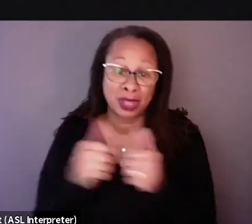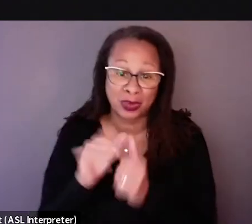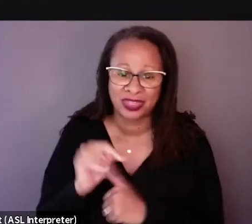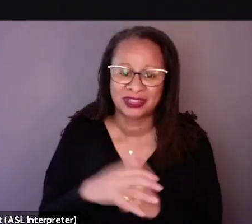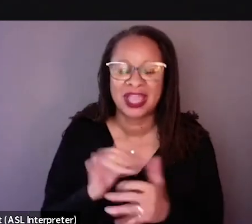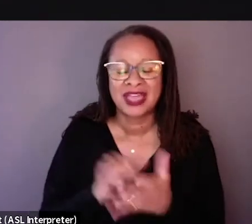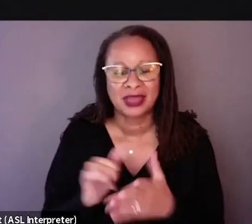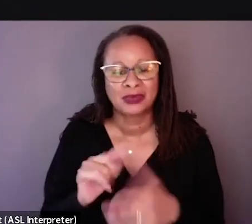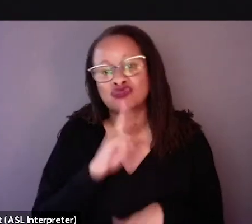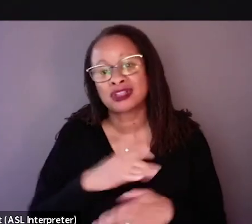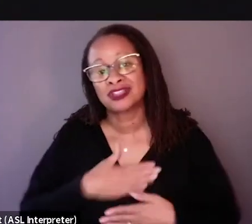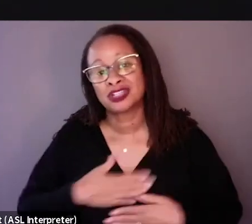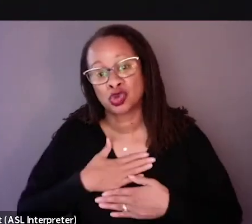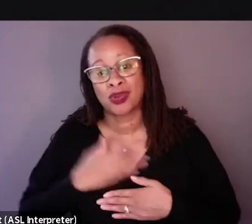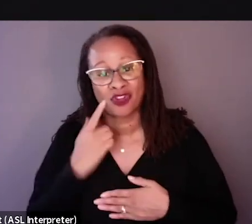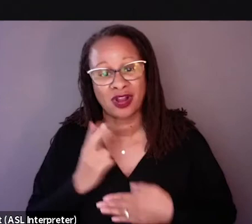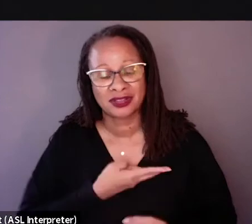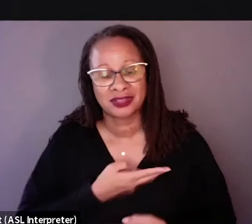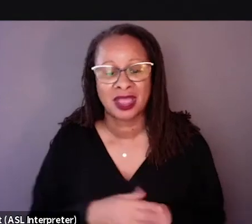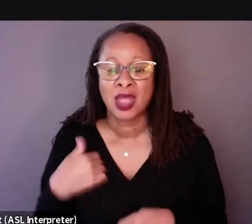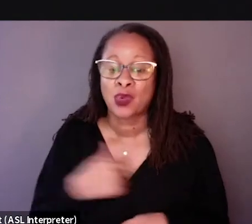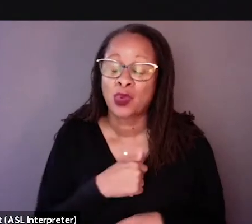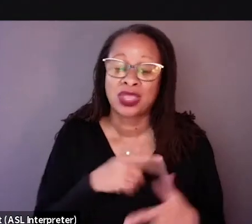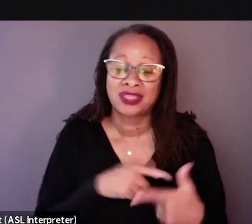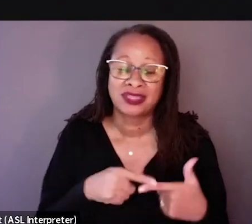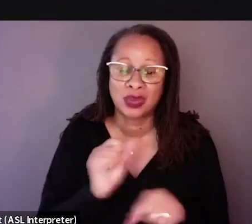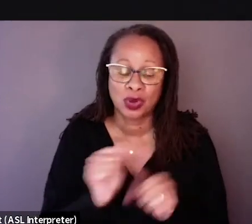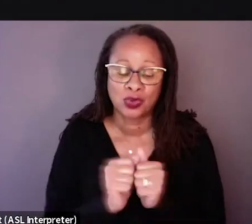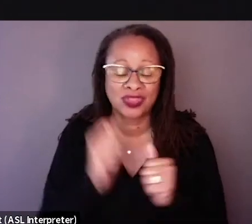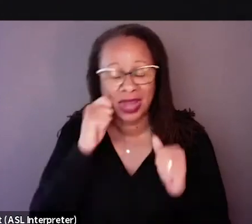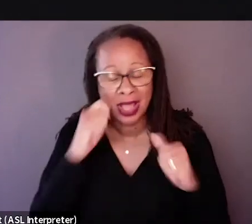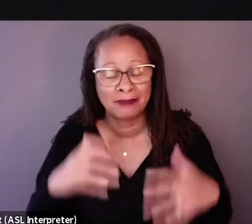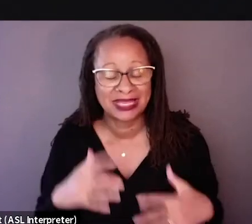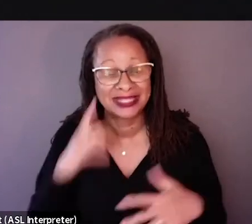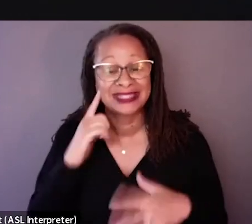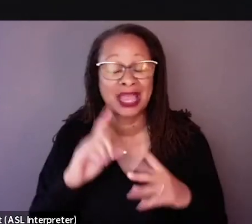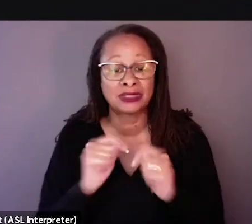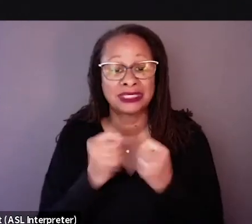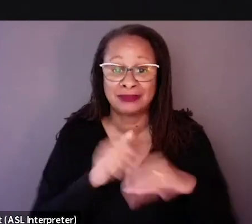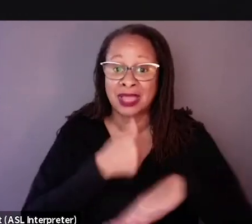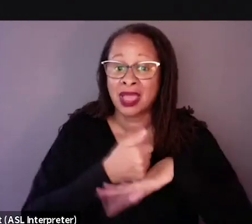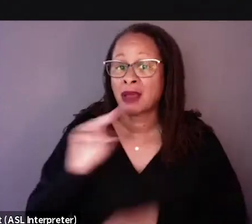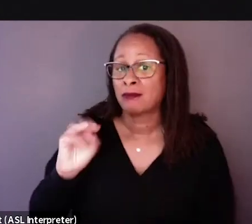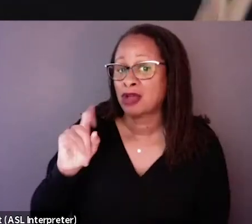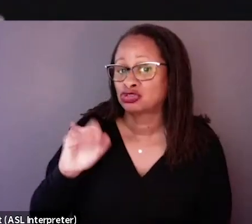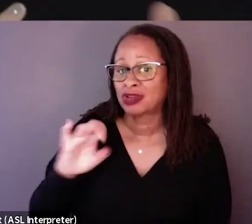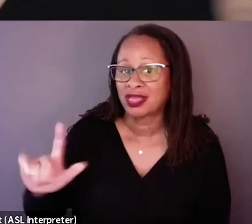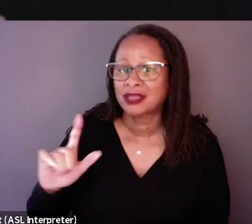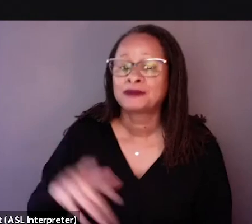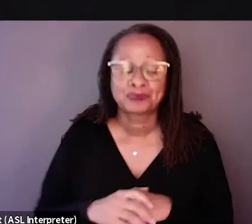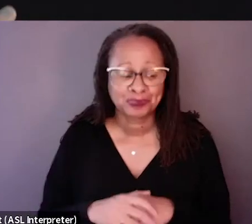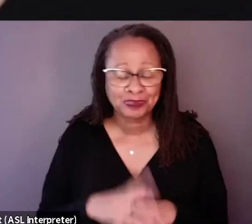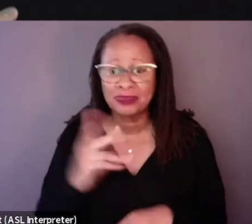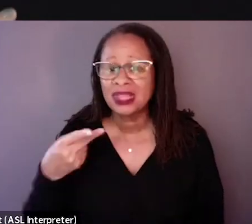was such a joy for us. We then worked with an amazing sound team based in Montreal, a sound designer named Patrice LeBlanc, who was